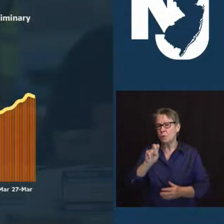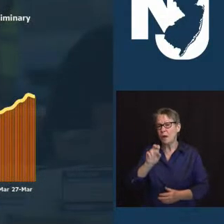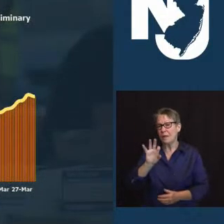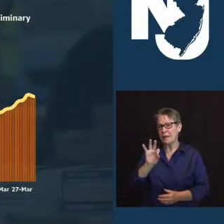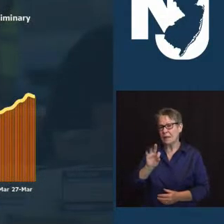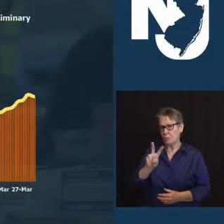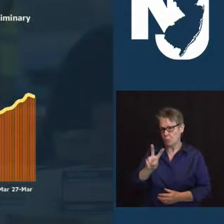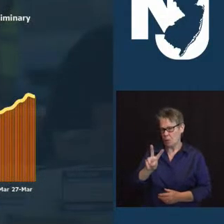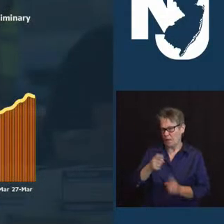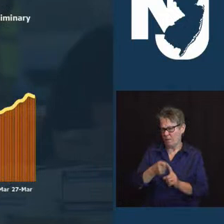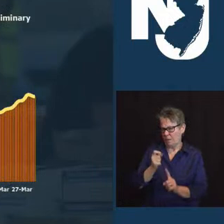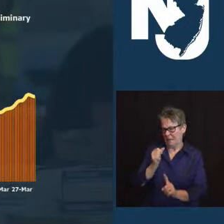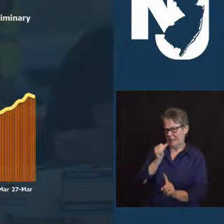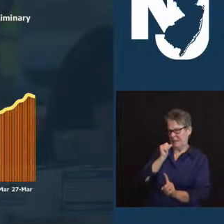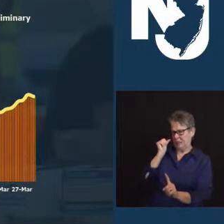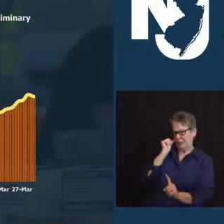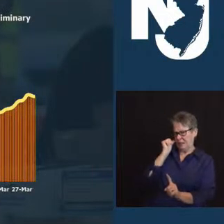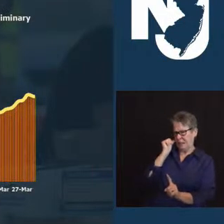2,292.